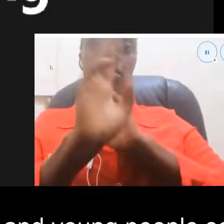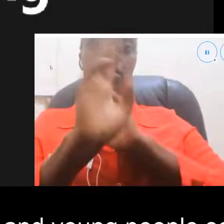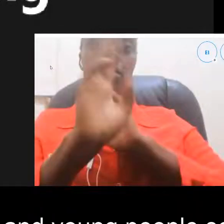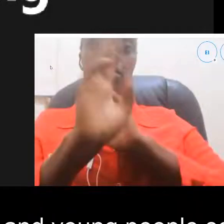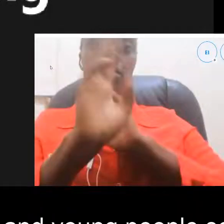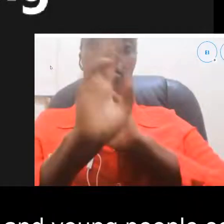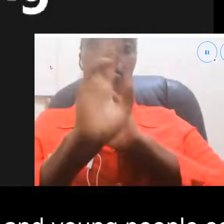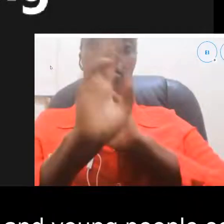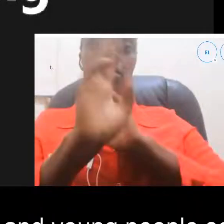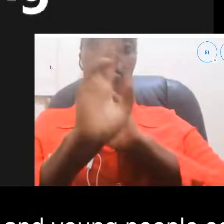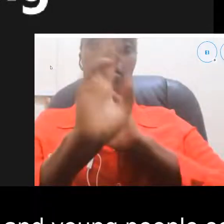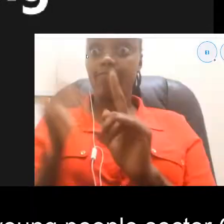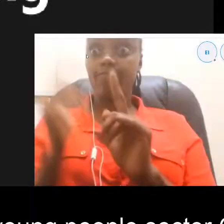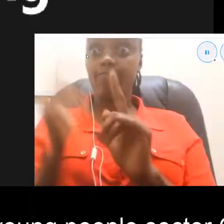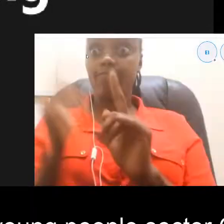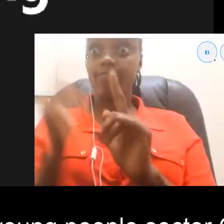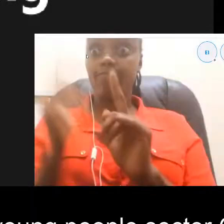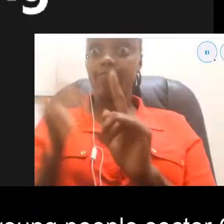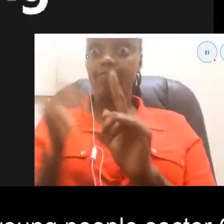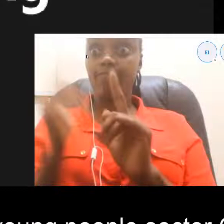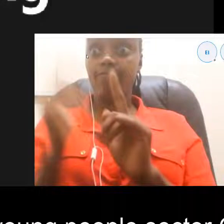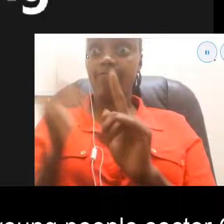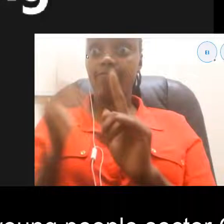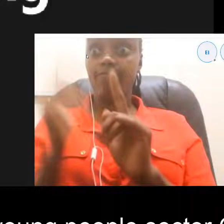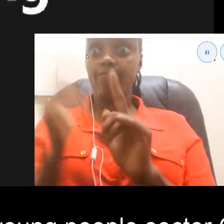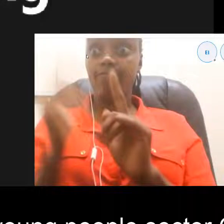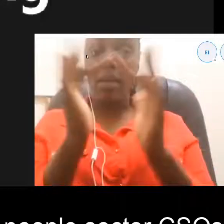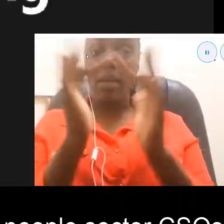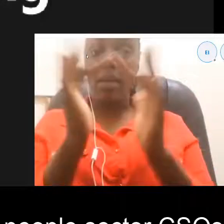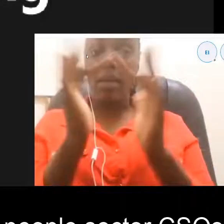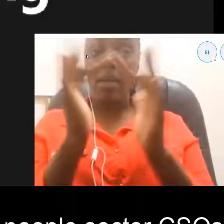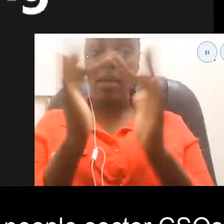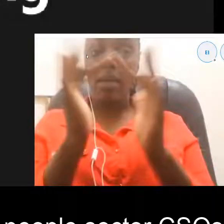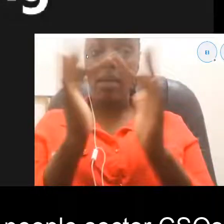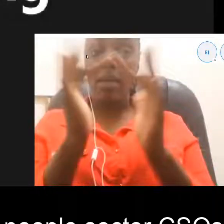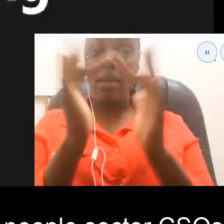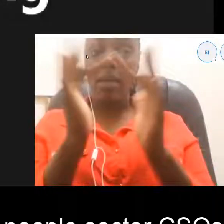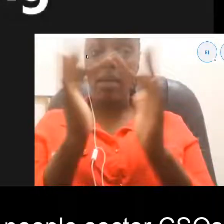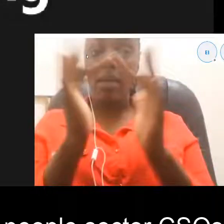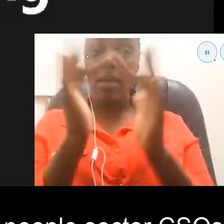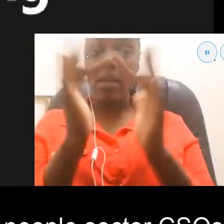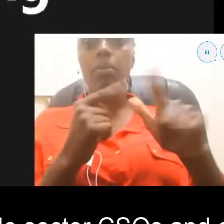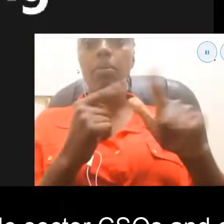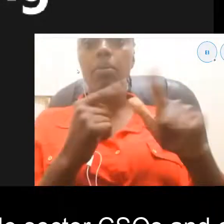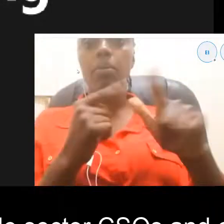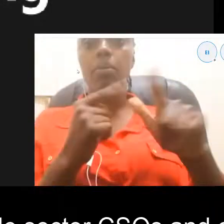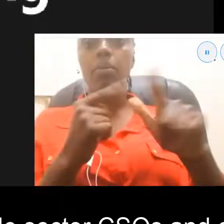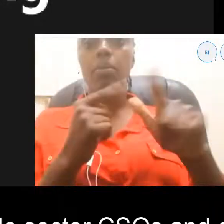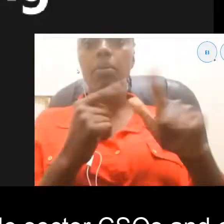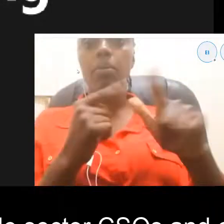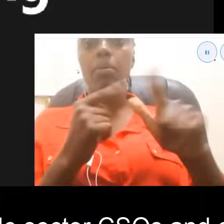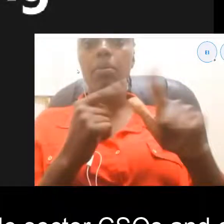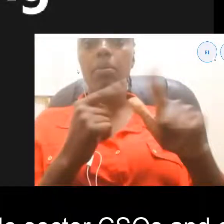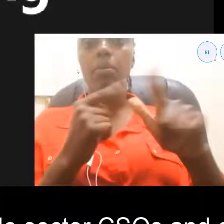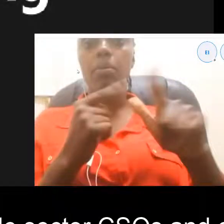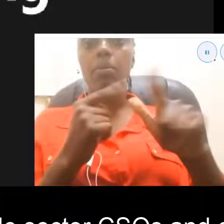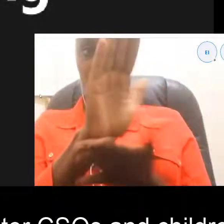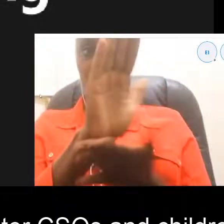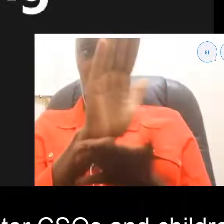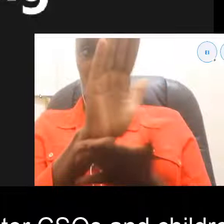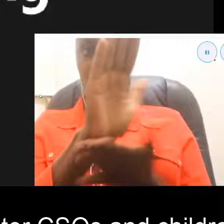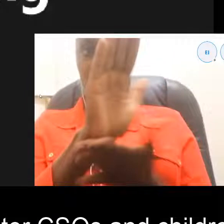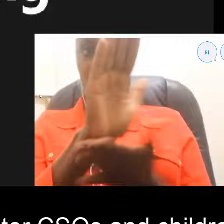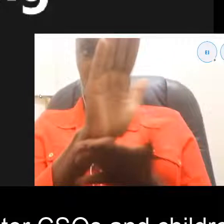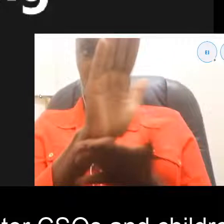of your presentation. I will send you my email address if you can, so that you can send that presentation.